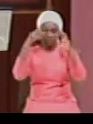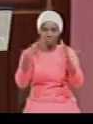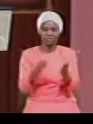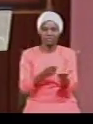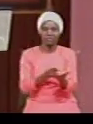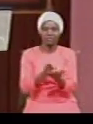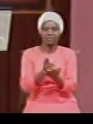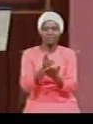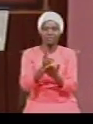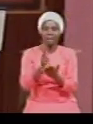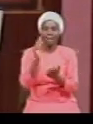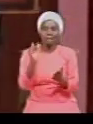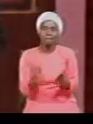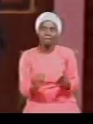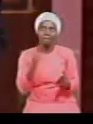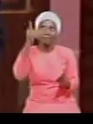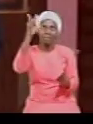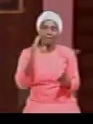people. Psalm